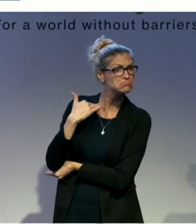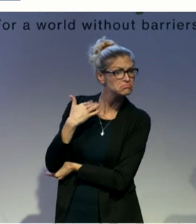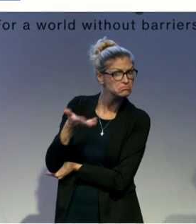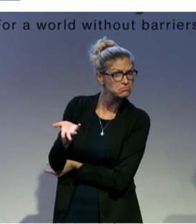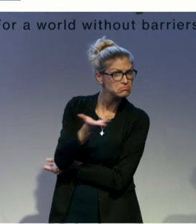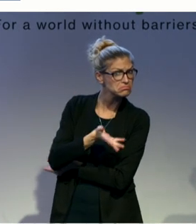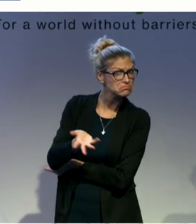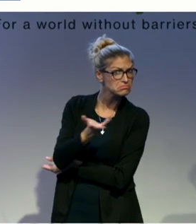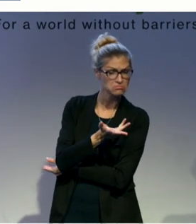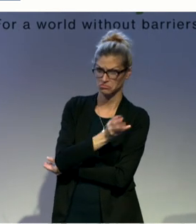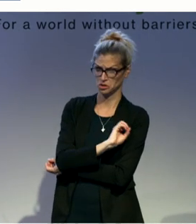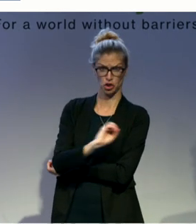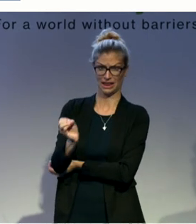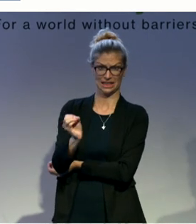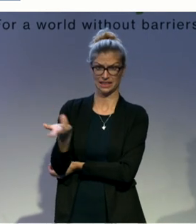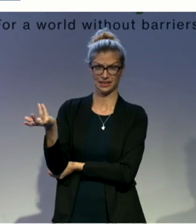This is a map of my country.